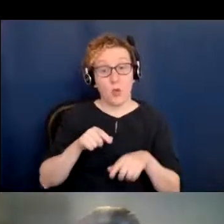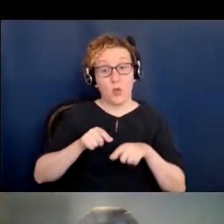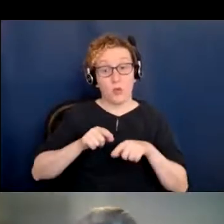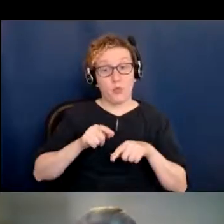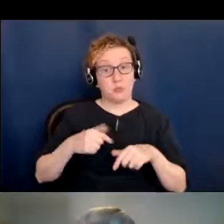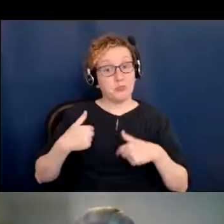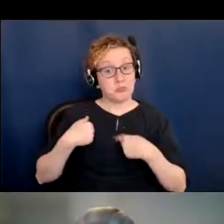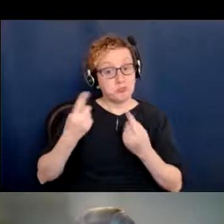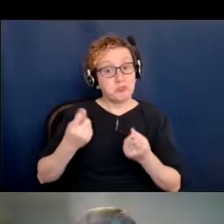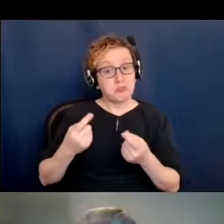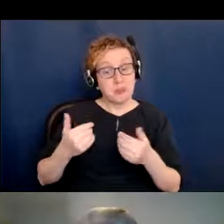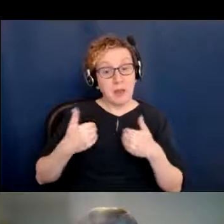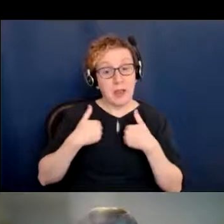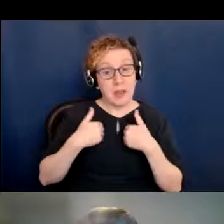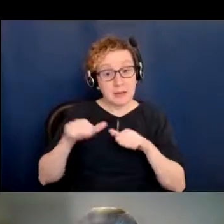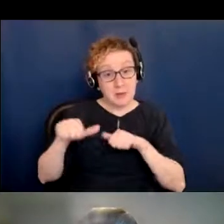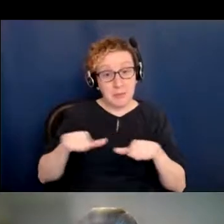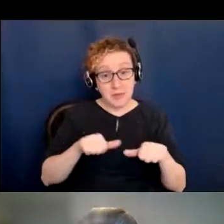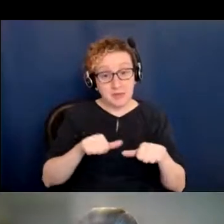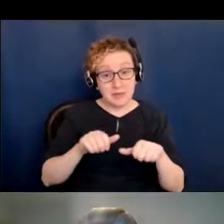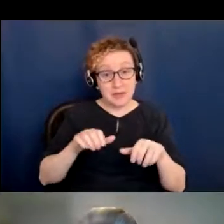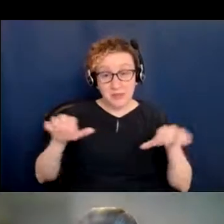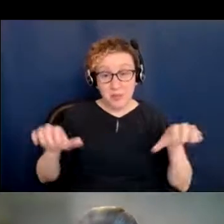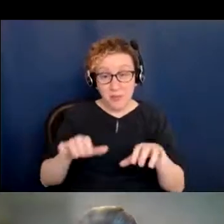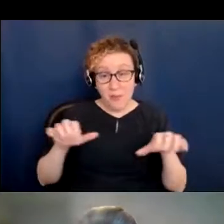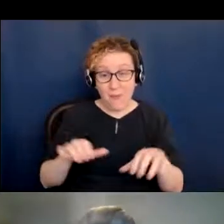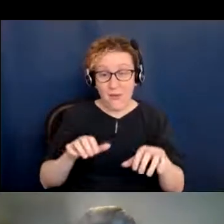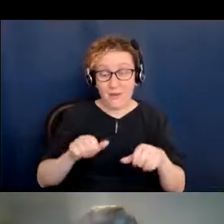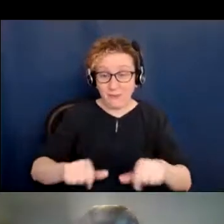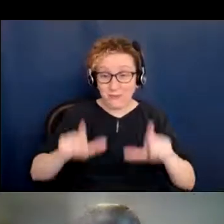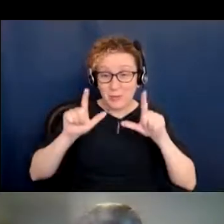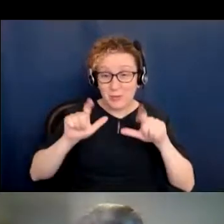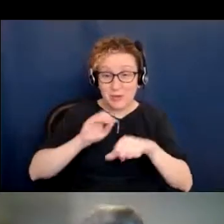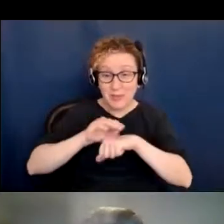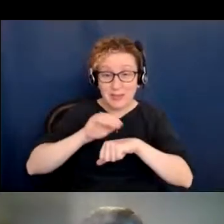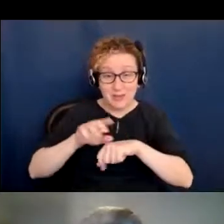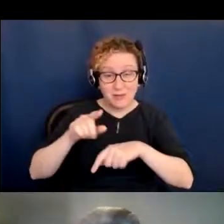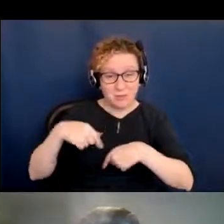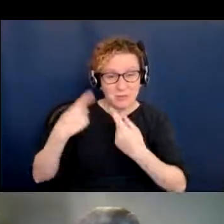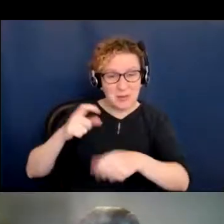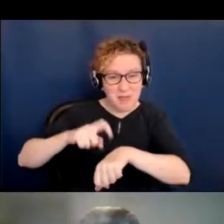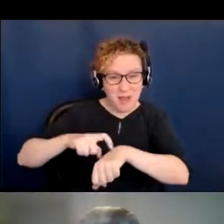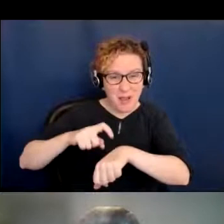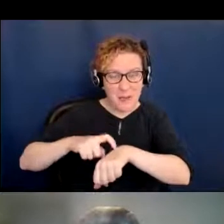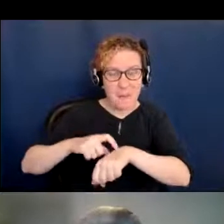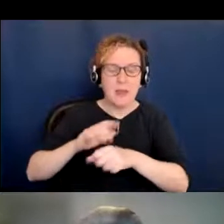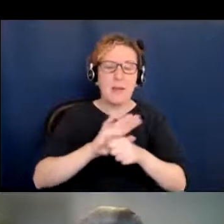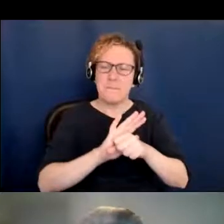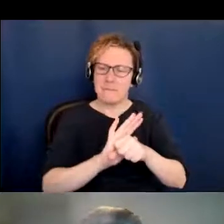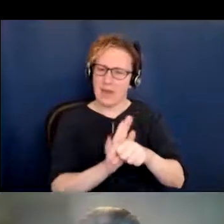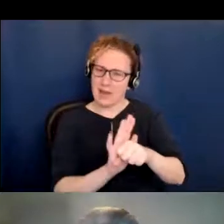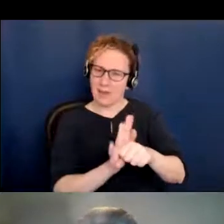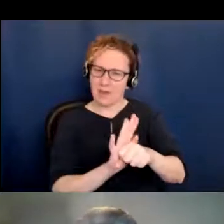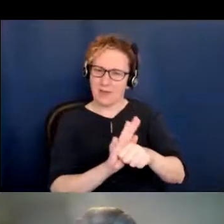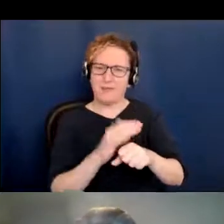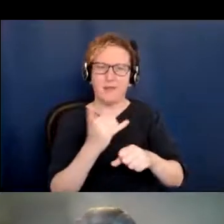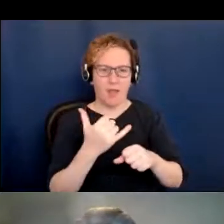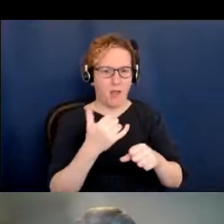to perform advising virtually for quite some time, it really has taken the pandemic to truly move to that